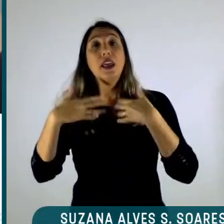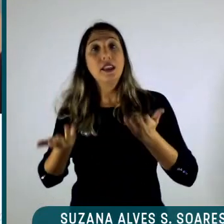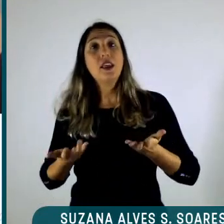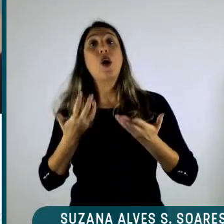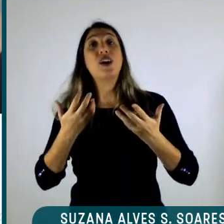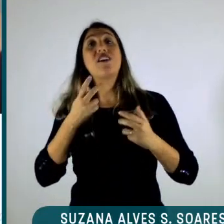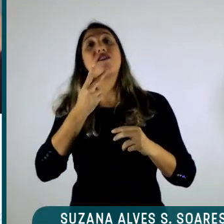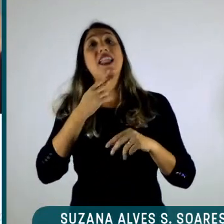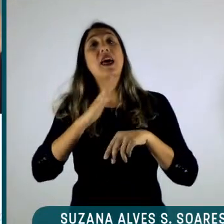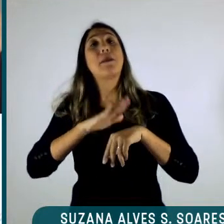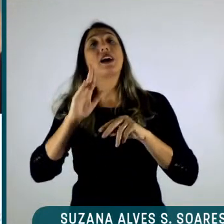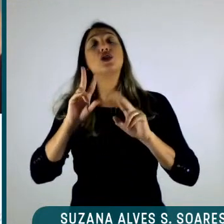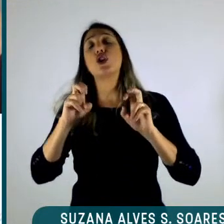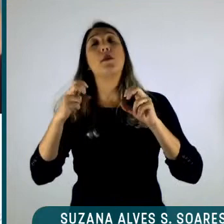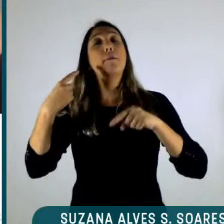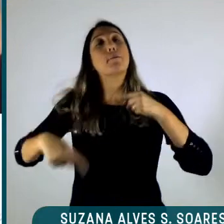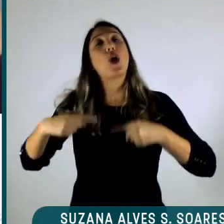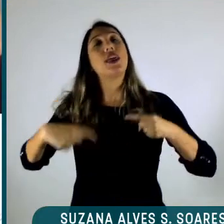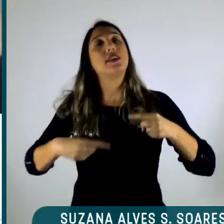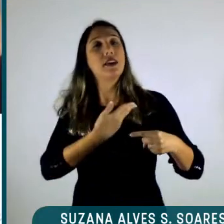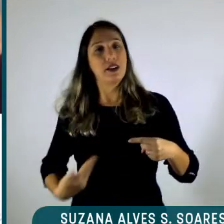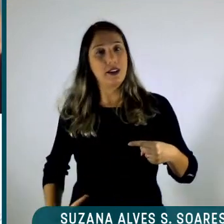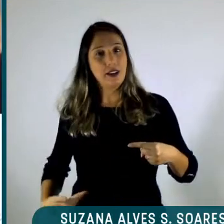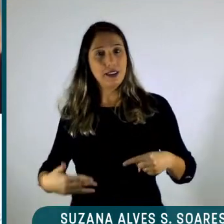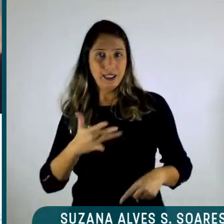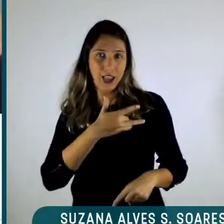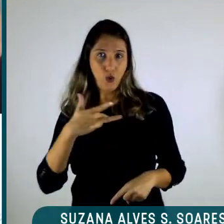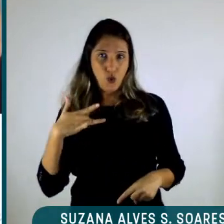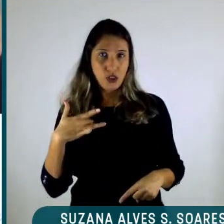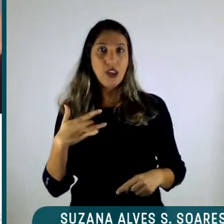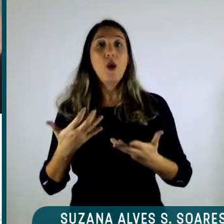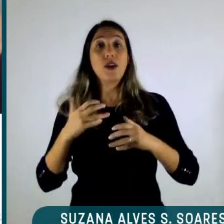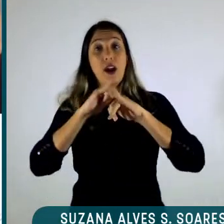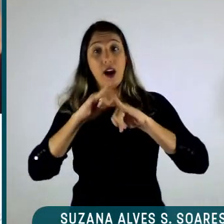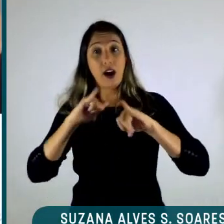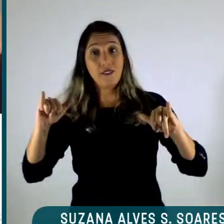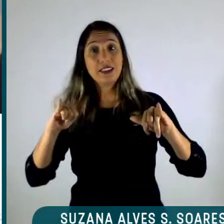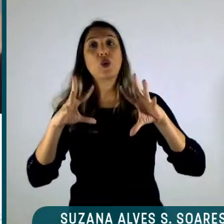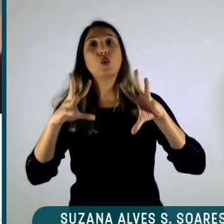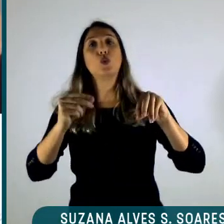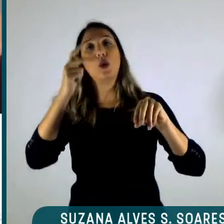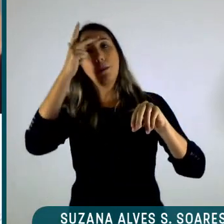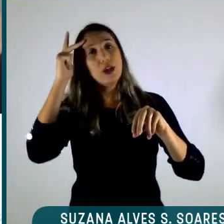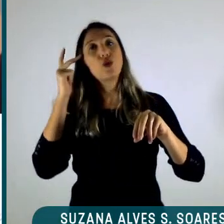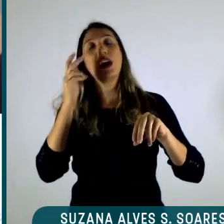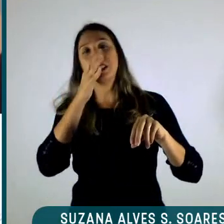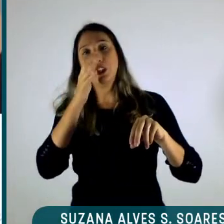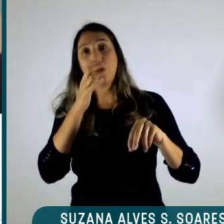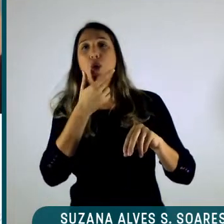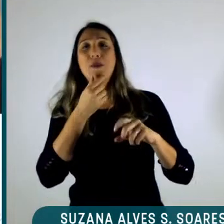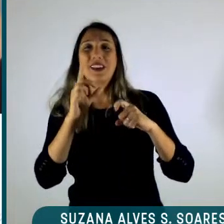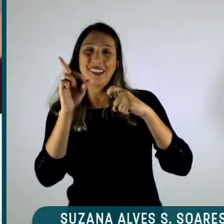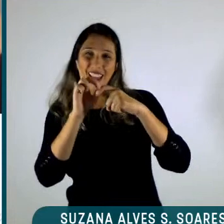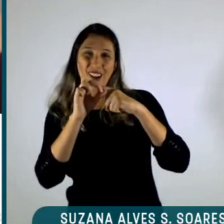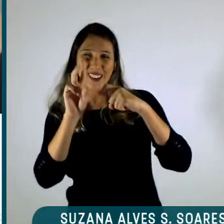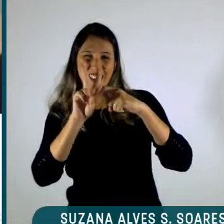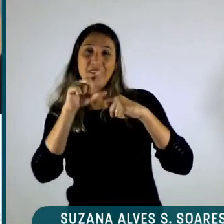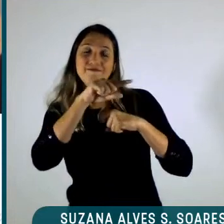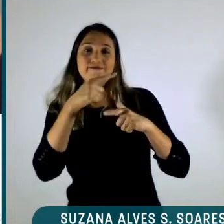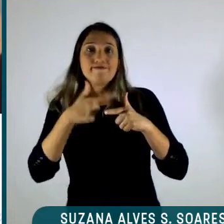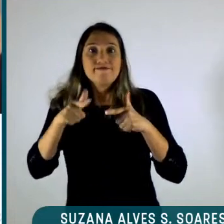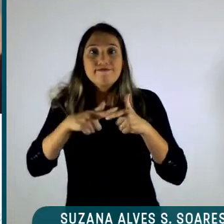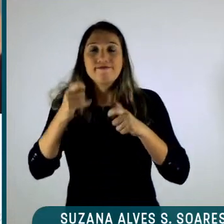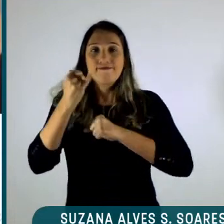the state scope, if we can put it this way, I would still want to debate a bit more about the health public